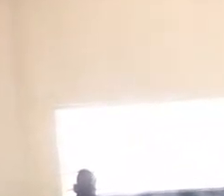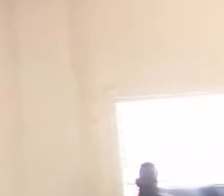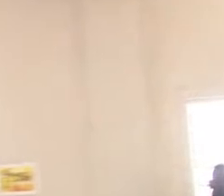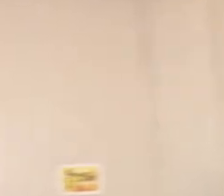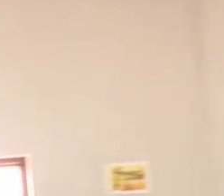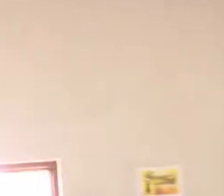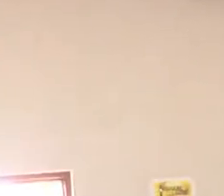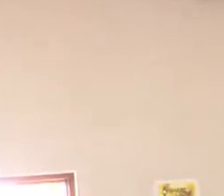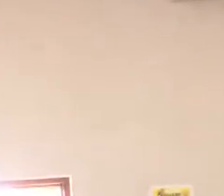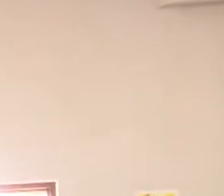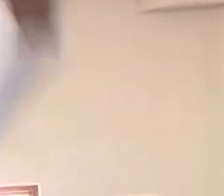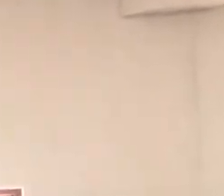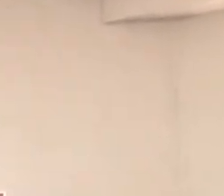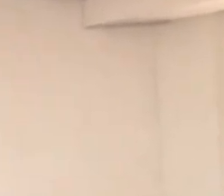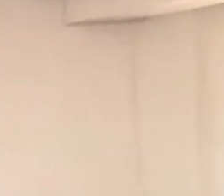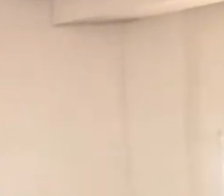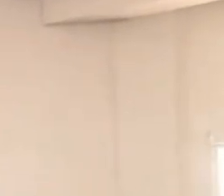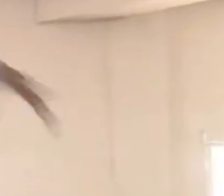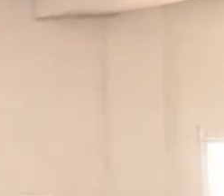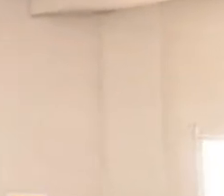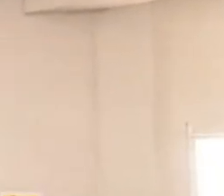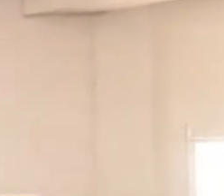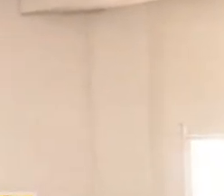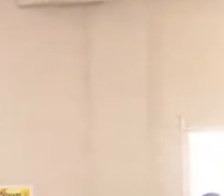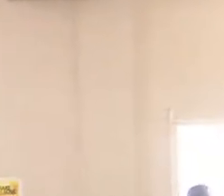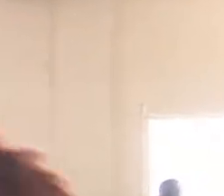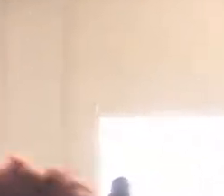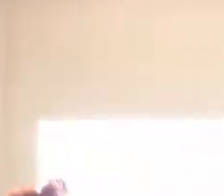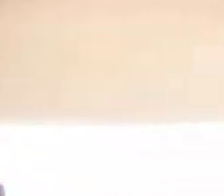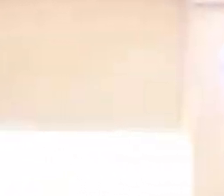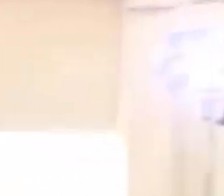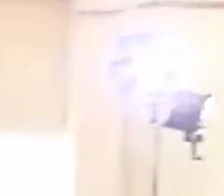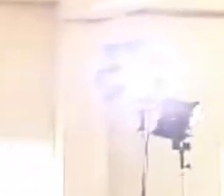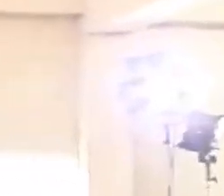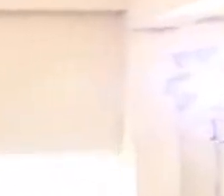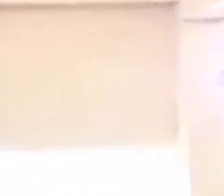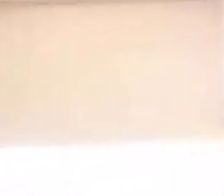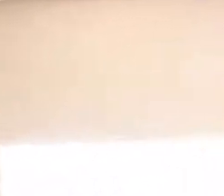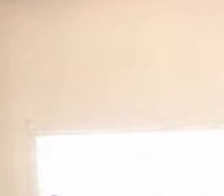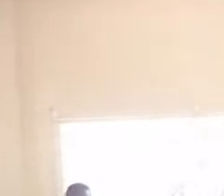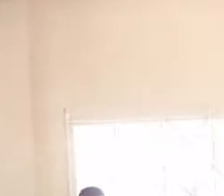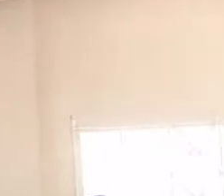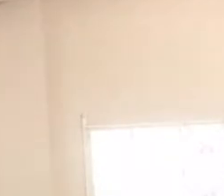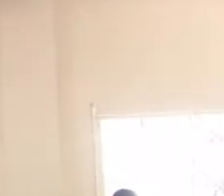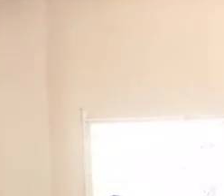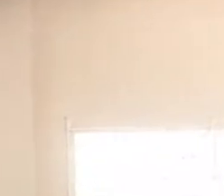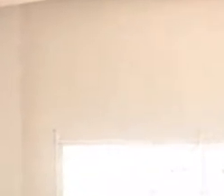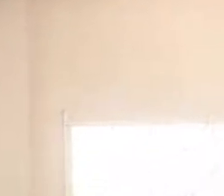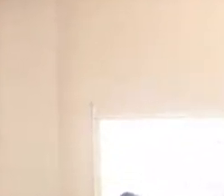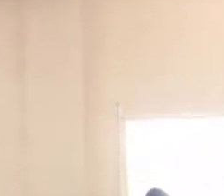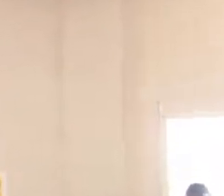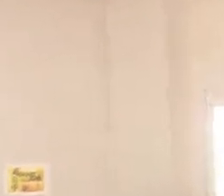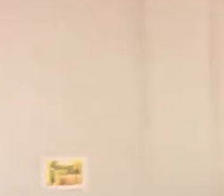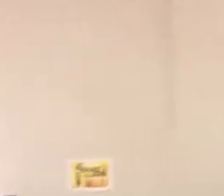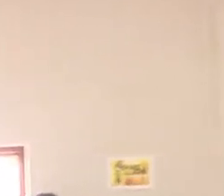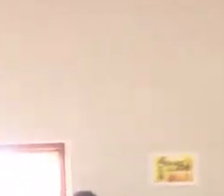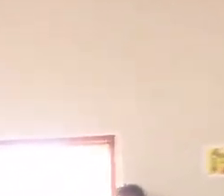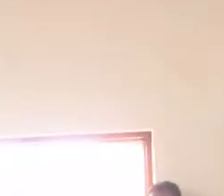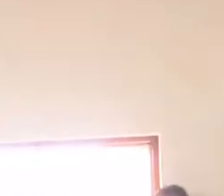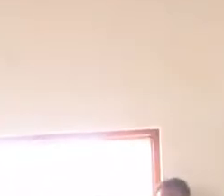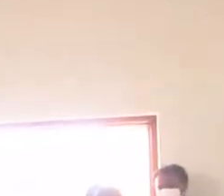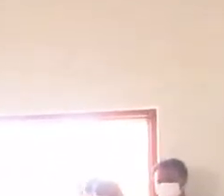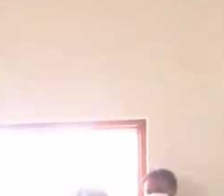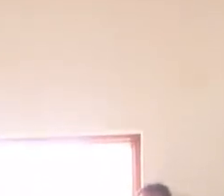again His strength is perfect when our strength